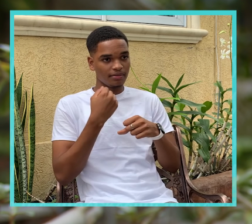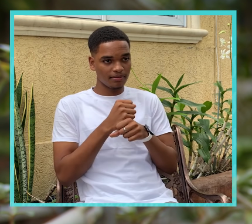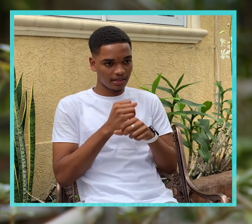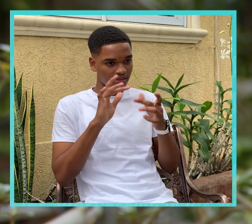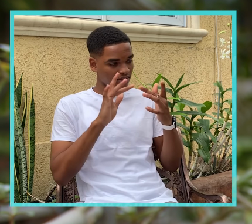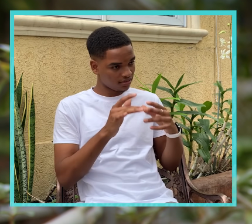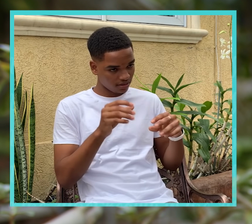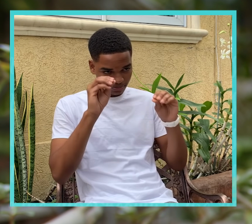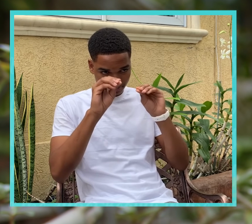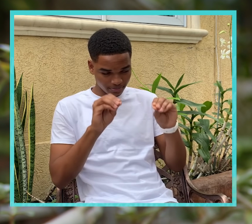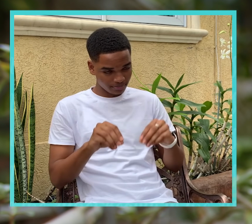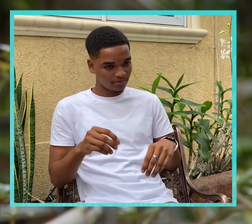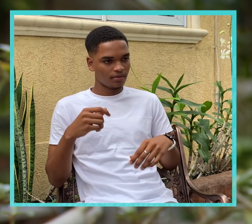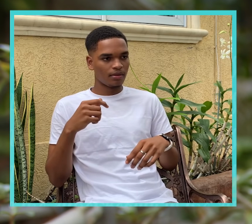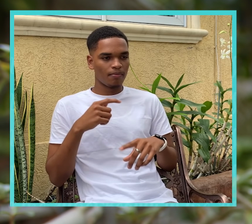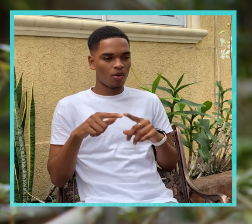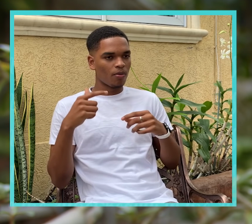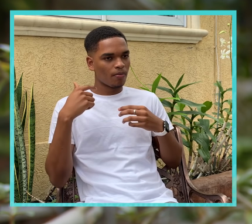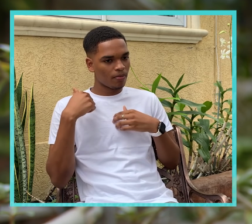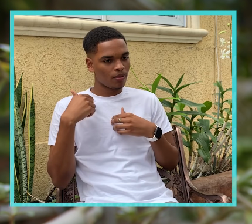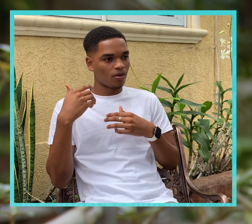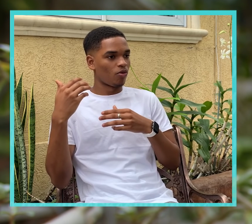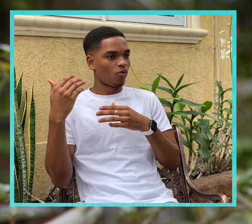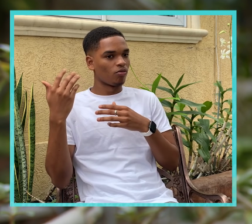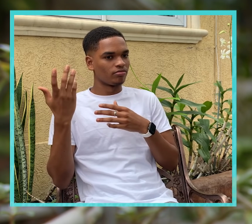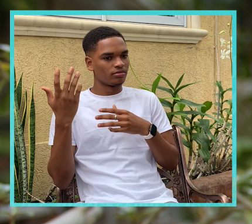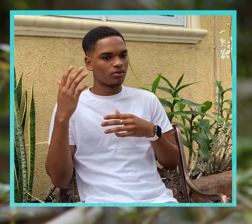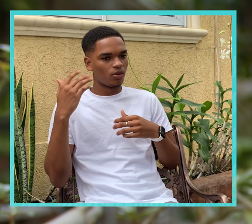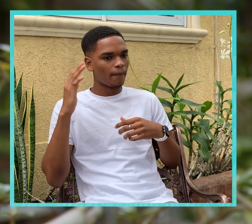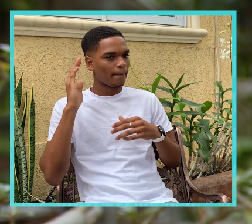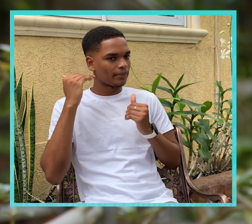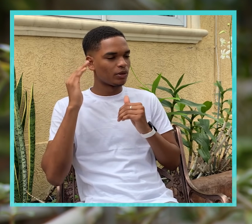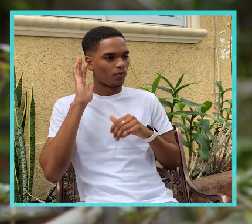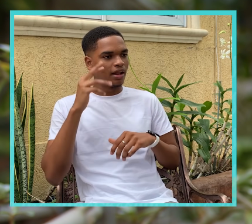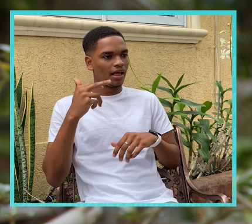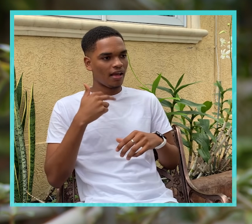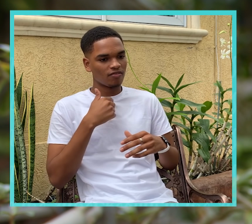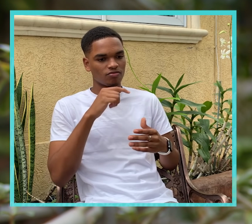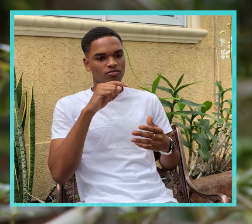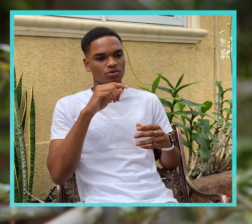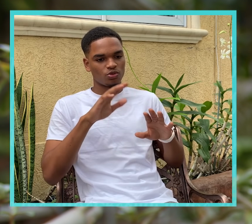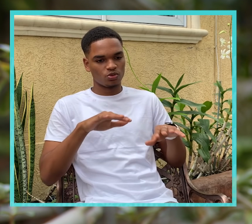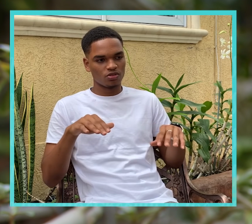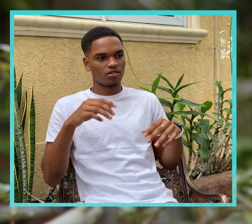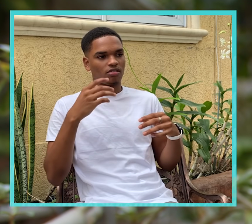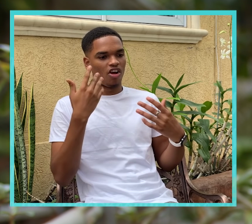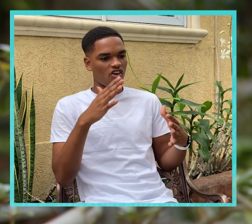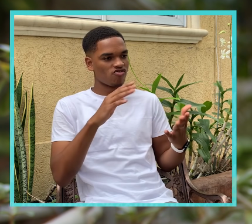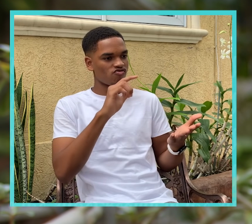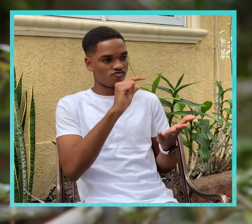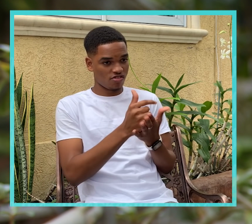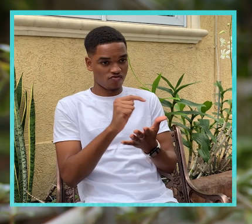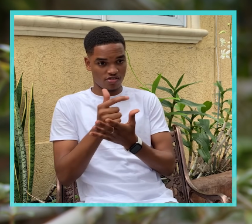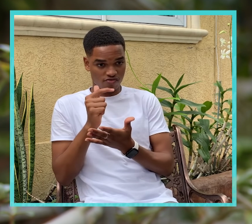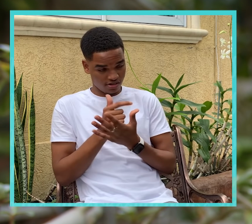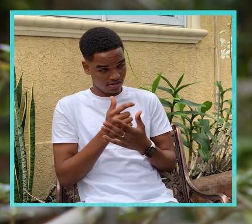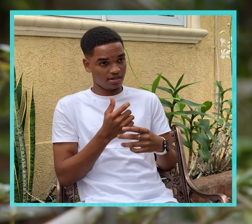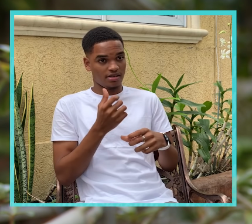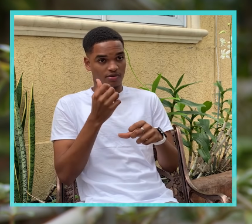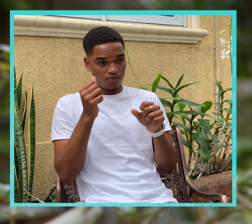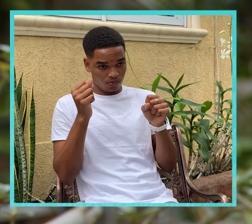expect to have a cadre of students already graduated from that institution with certification